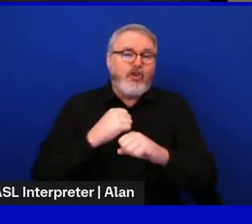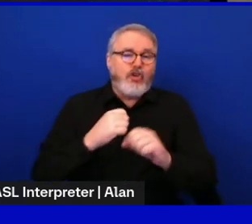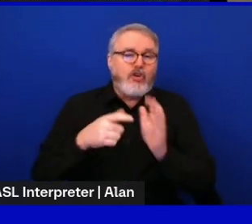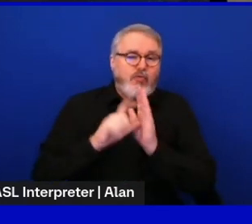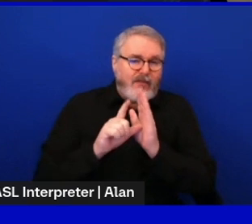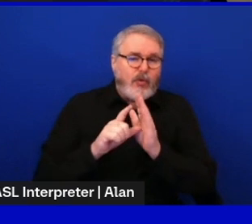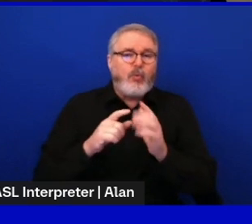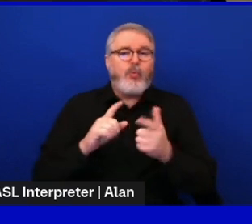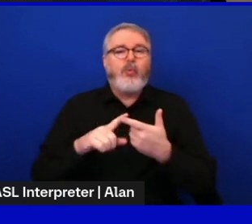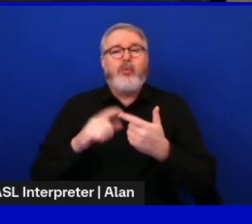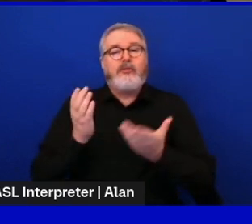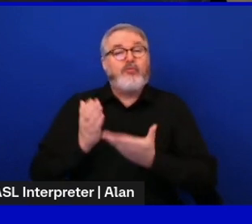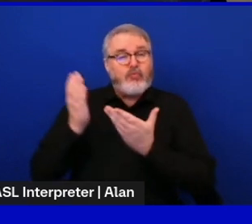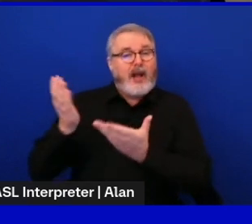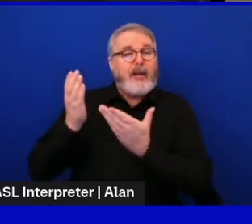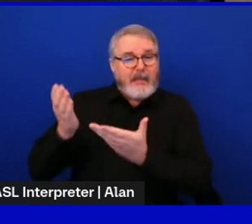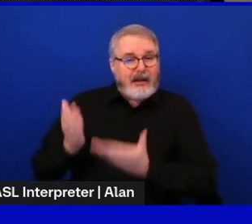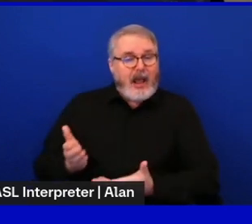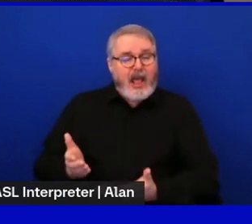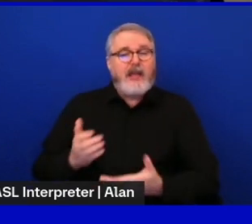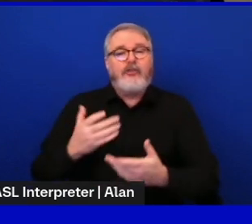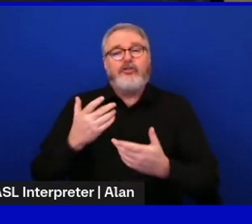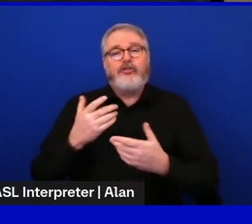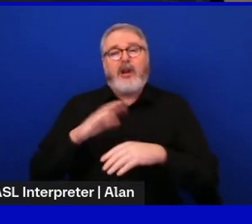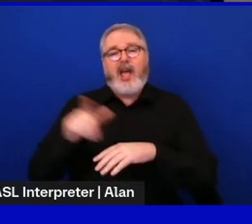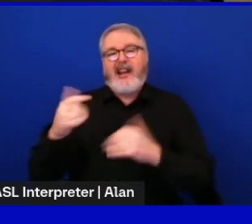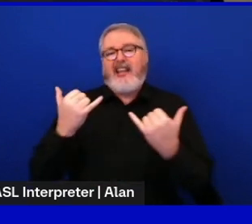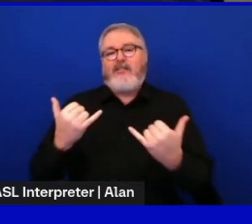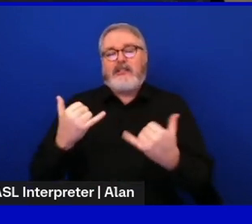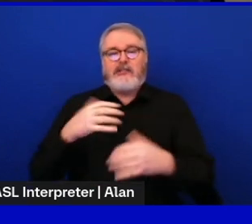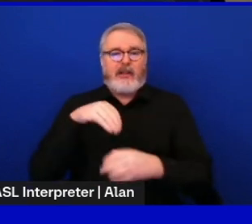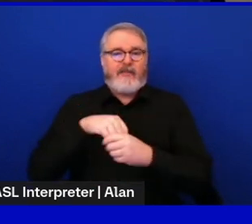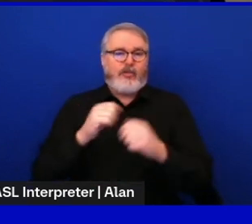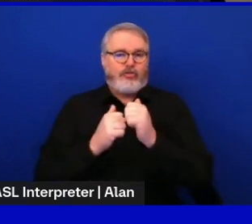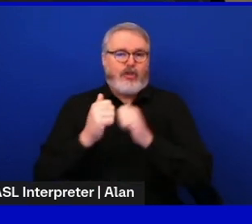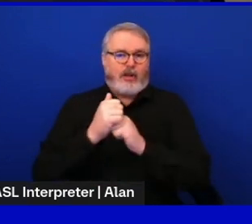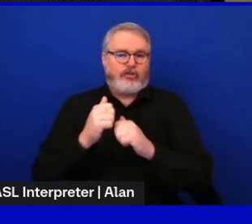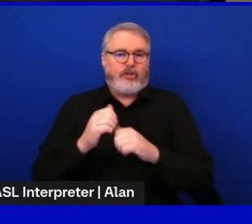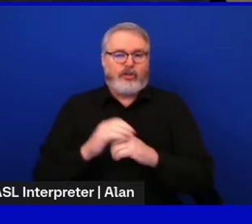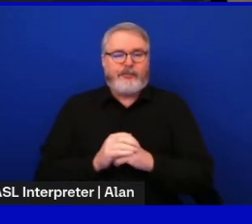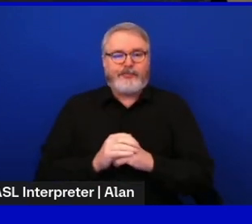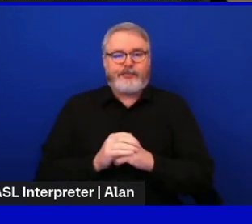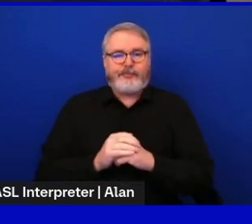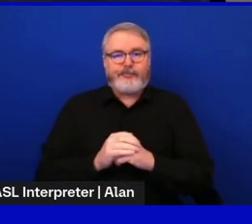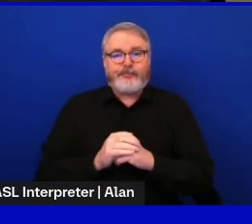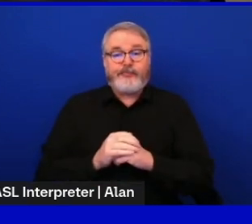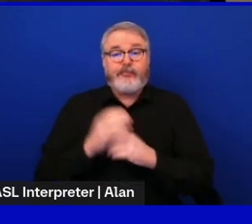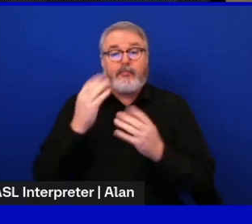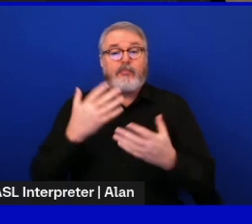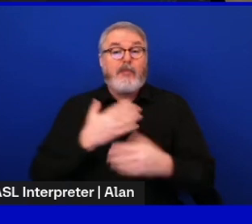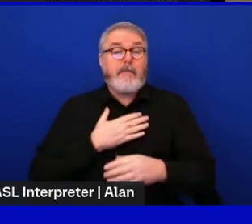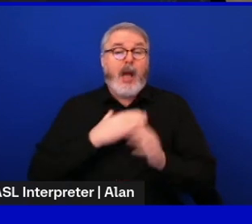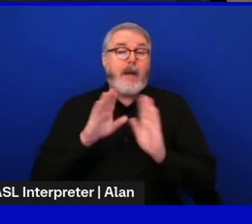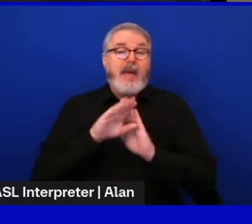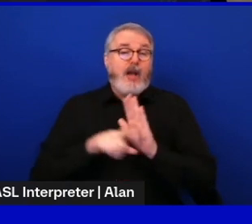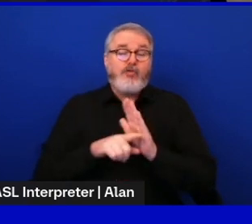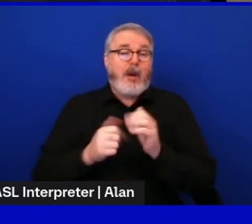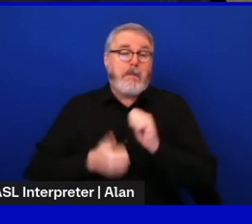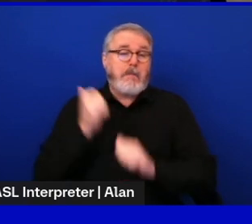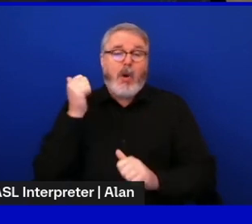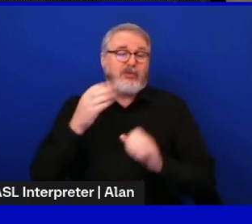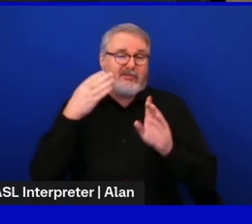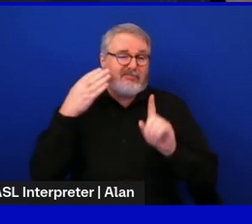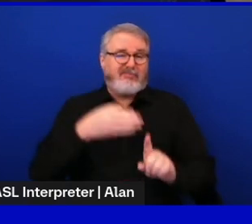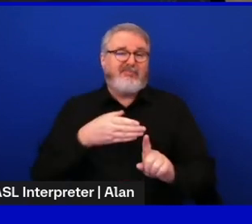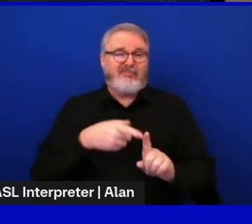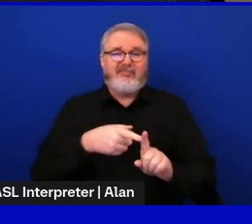recommendations based on not just migrations, but also the existing infrastructure customers are running. My background is mostly ops.